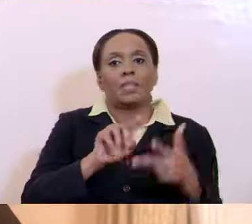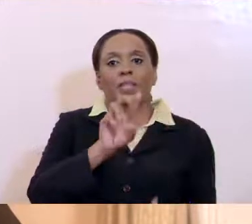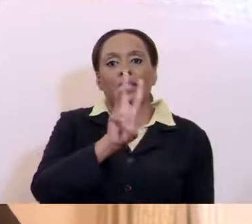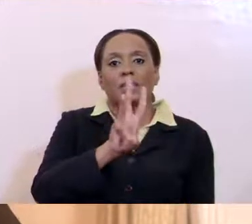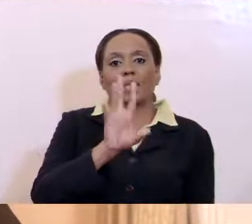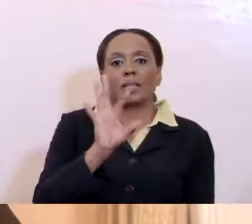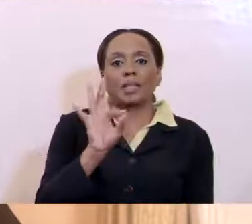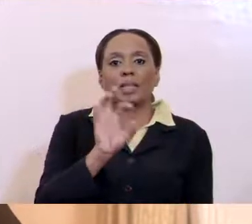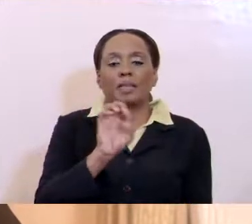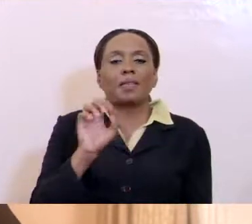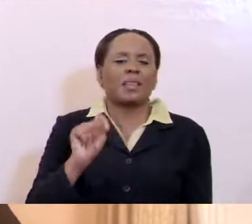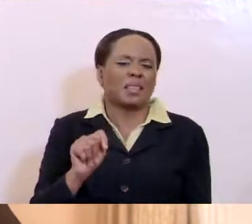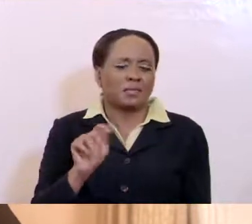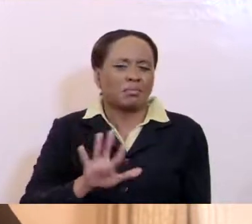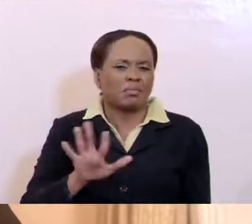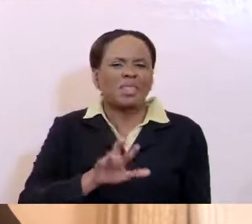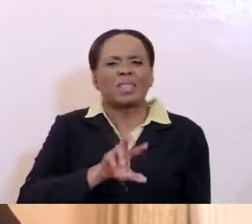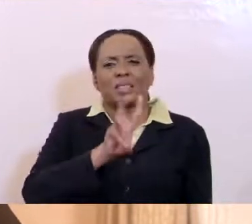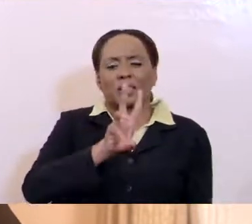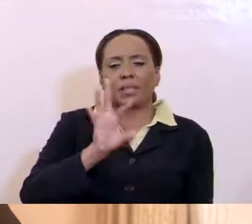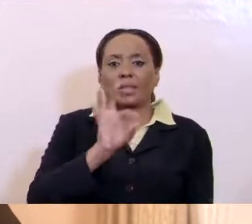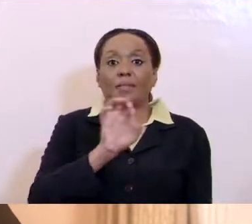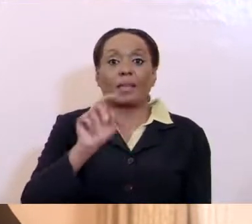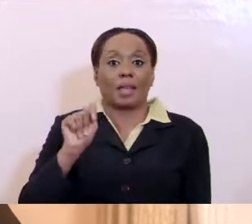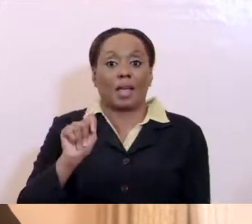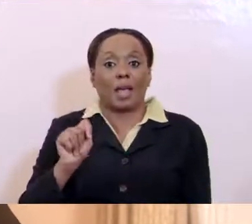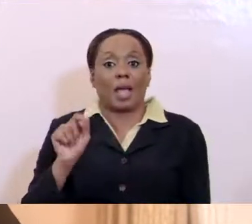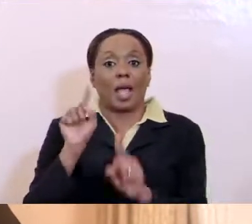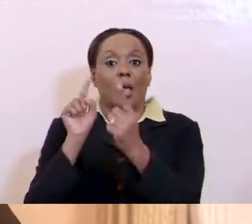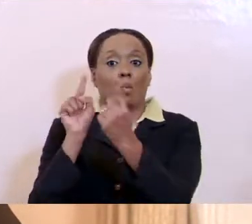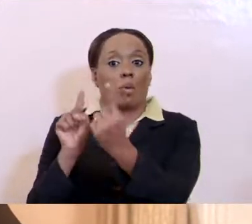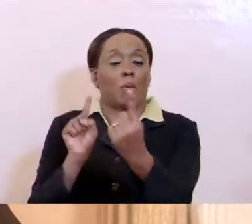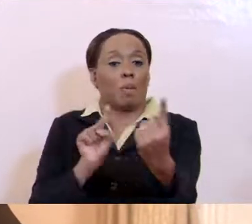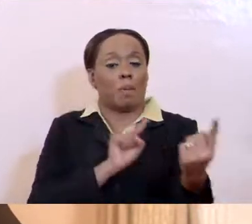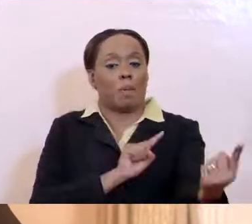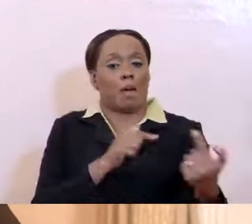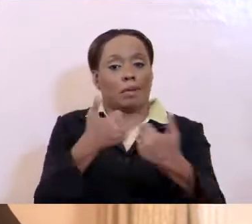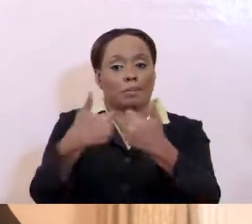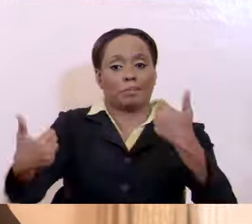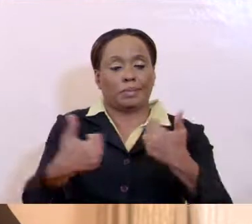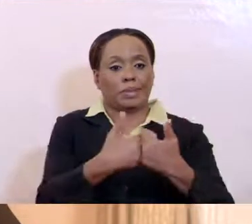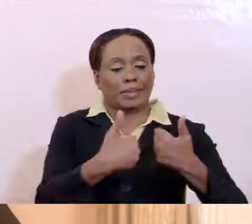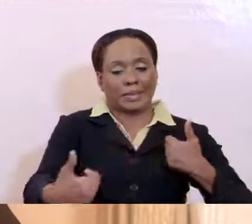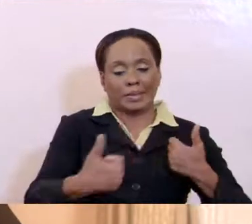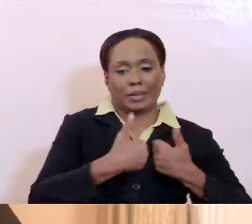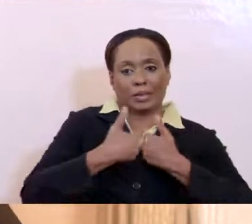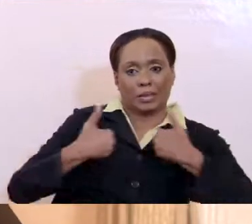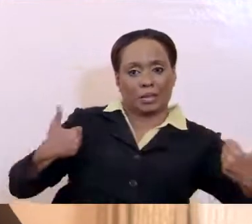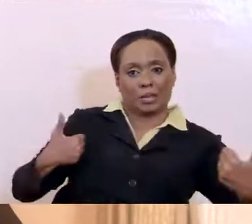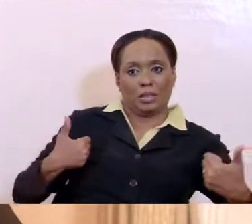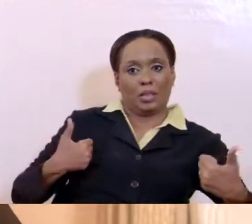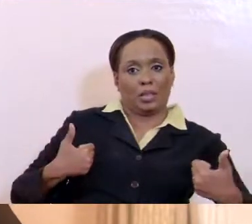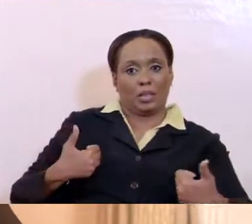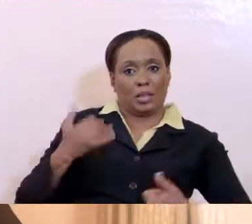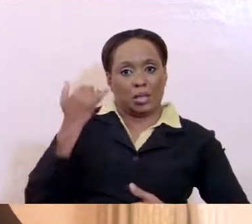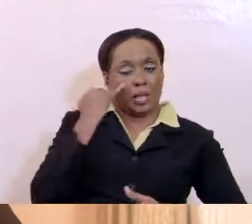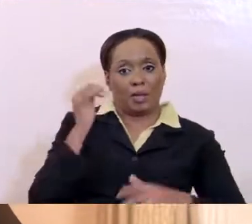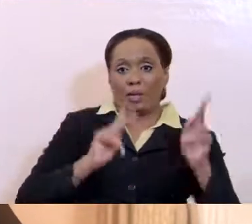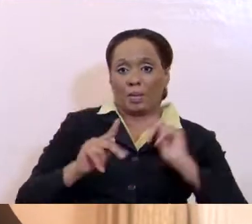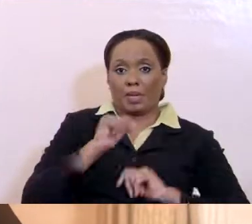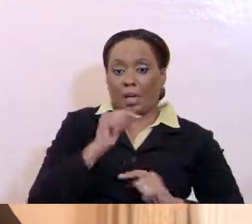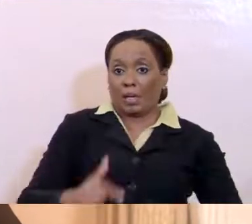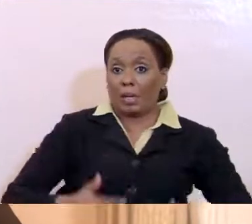feet away, at least 6 feet away from people who do not live in your same household, within